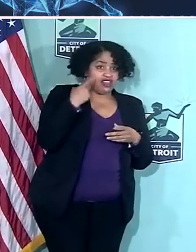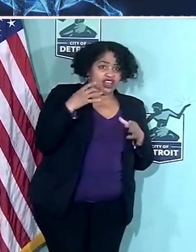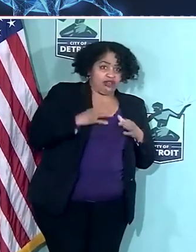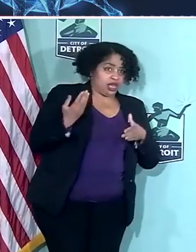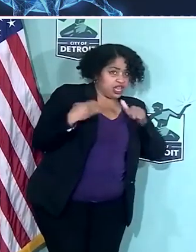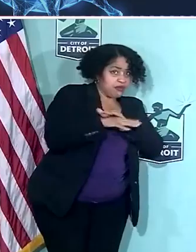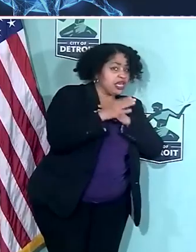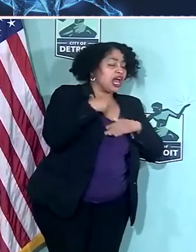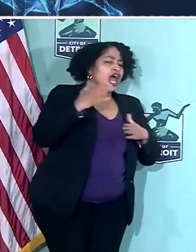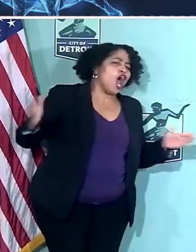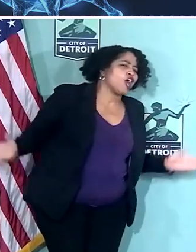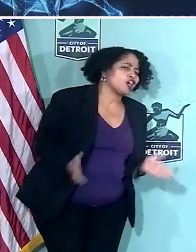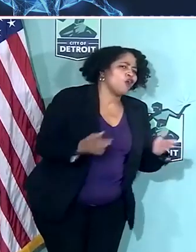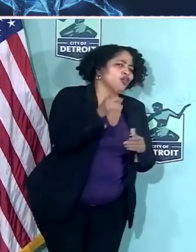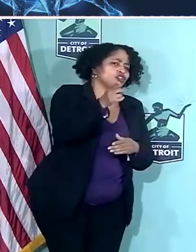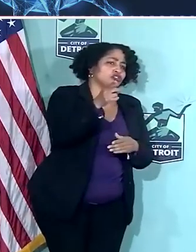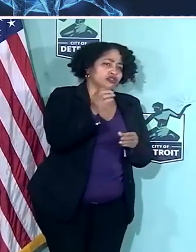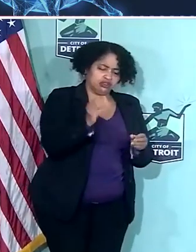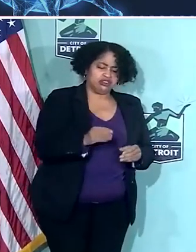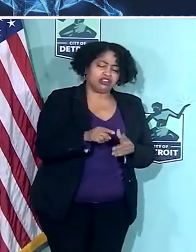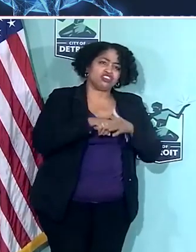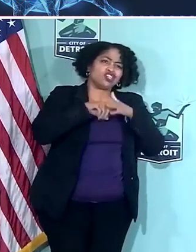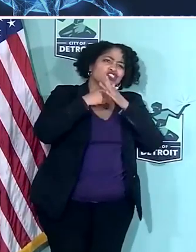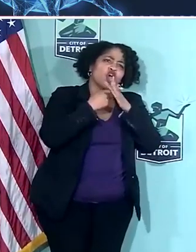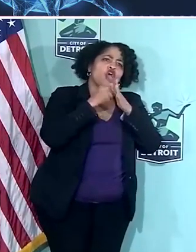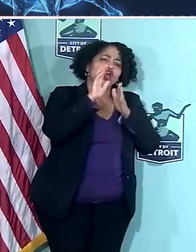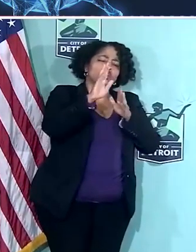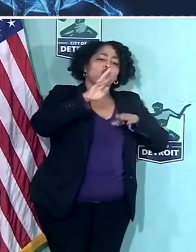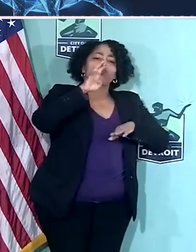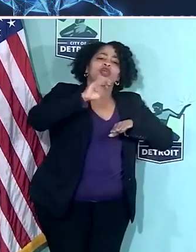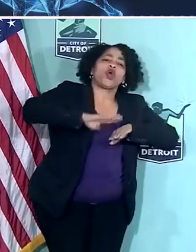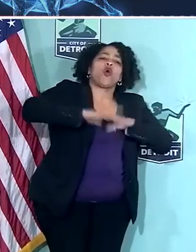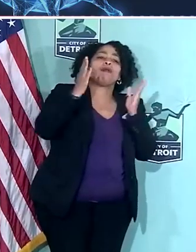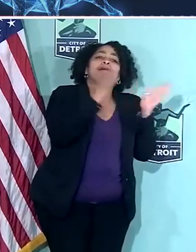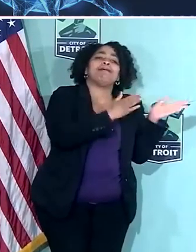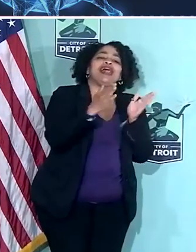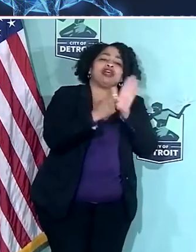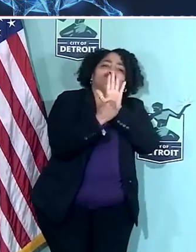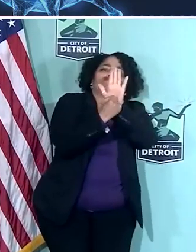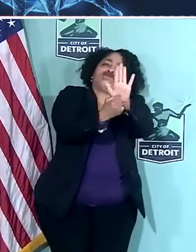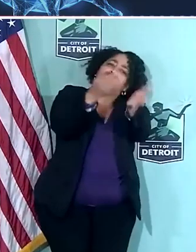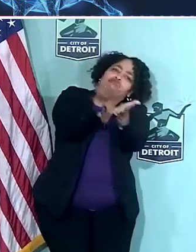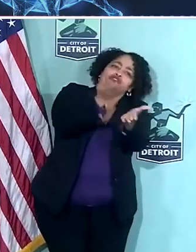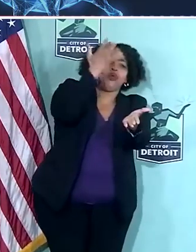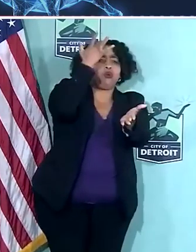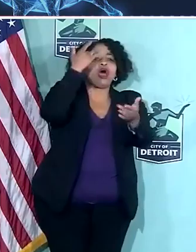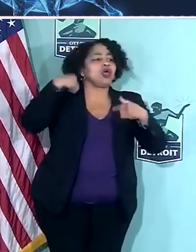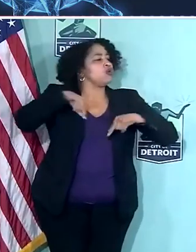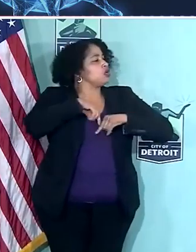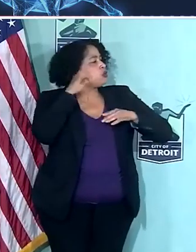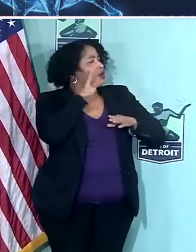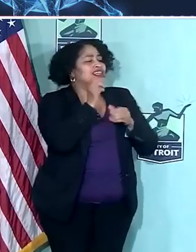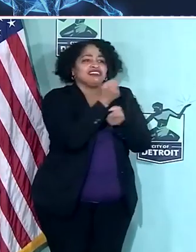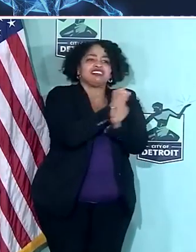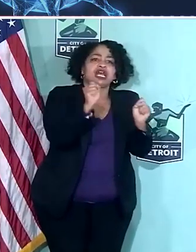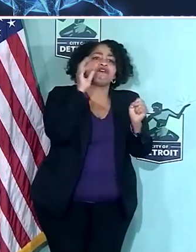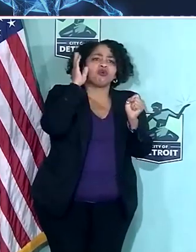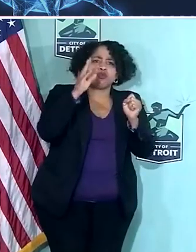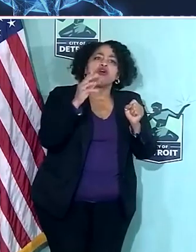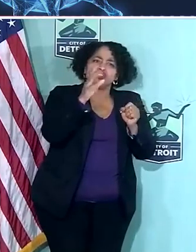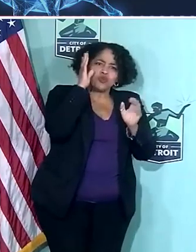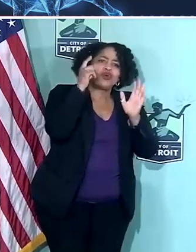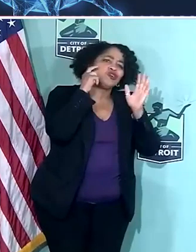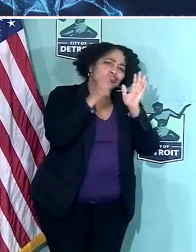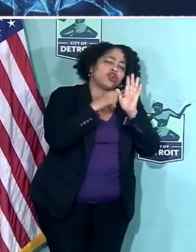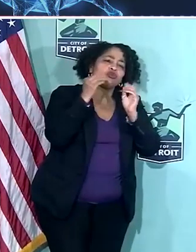you to put out a reopening plan that shows customers why they're safe. I think it will speed the return of customers